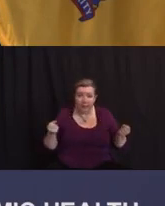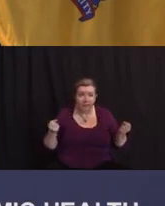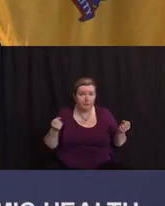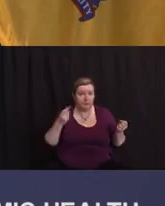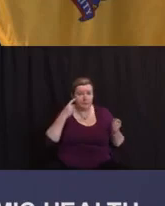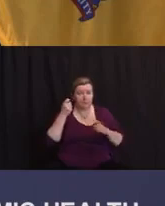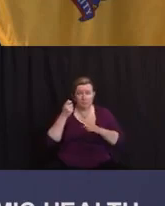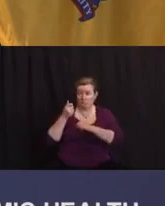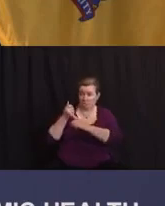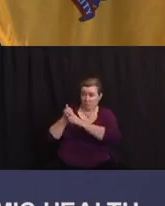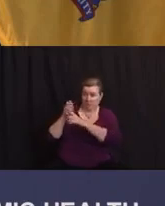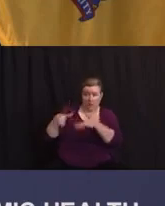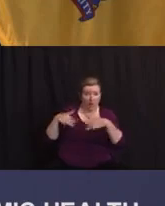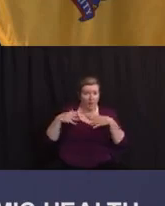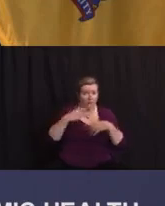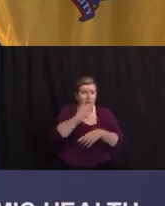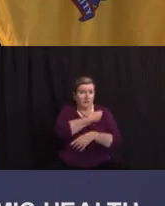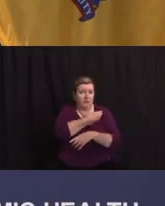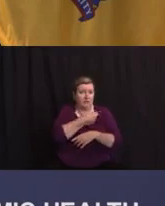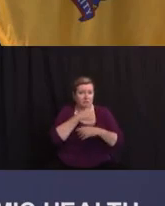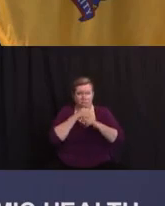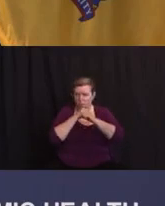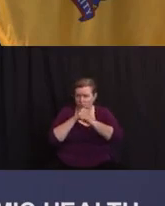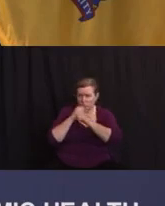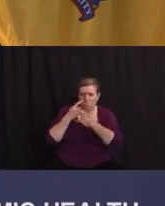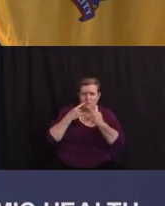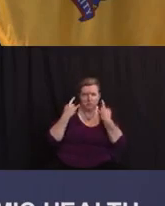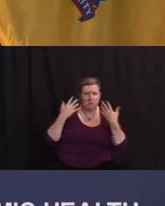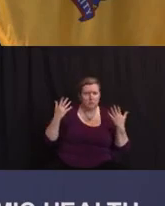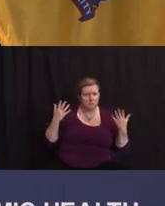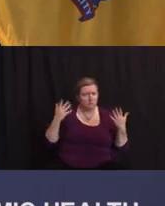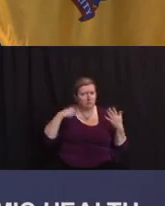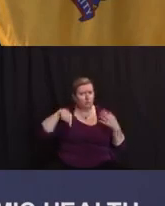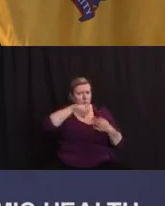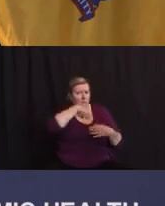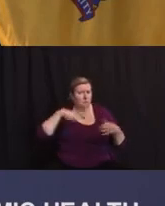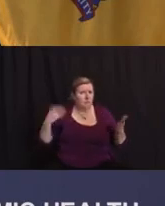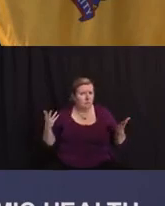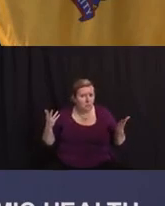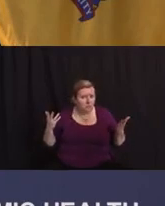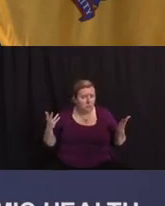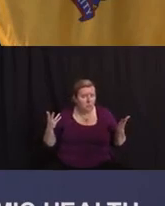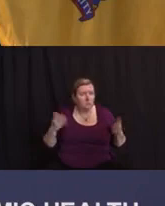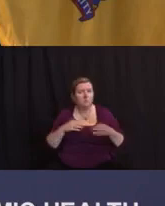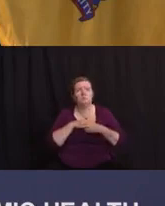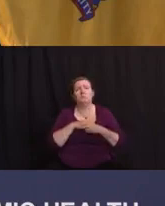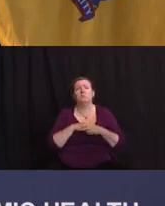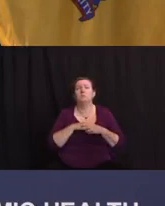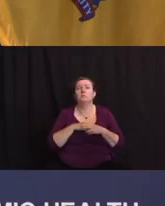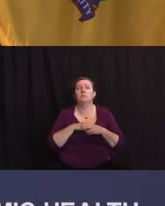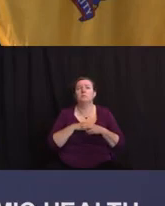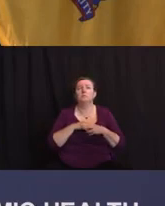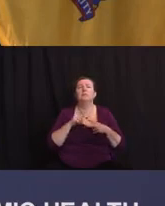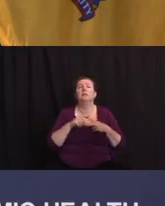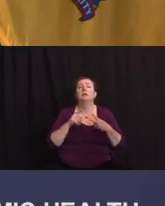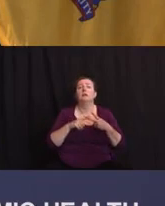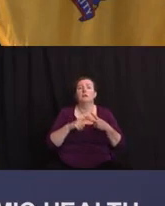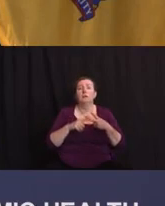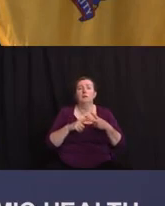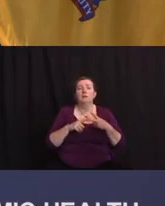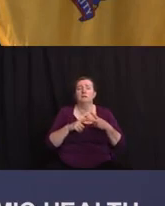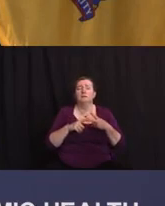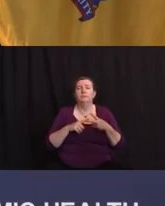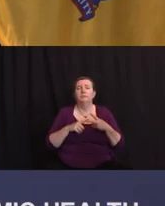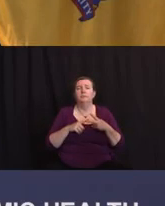because they just feel more comfortable doing it. Secondly, the conversation that I had with my colleague is